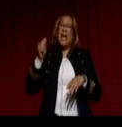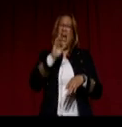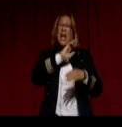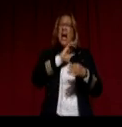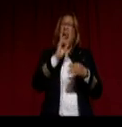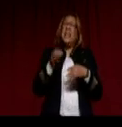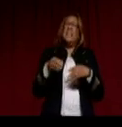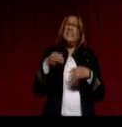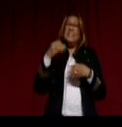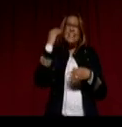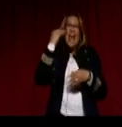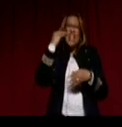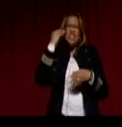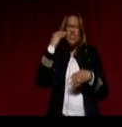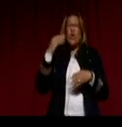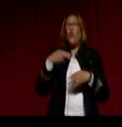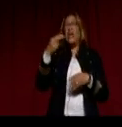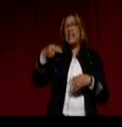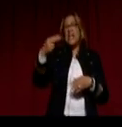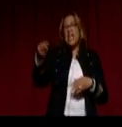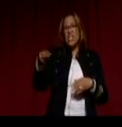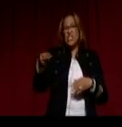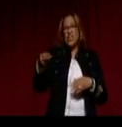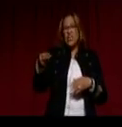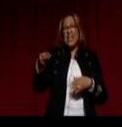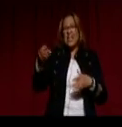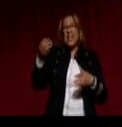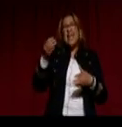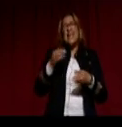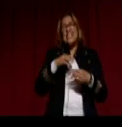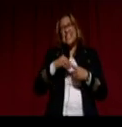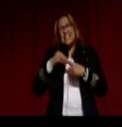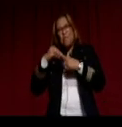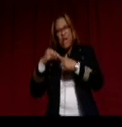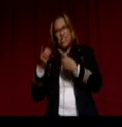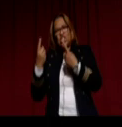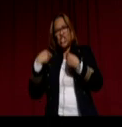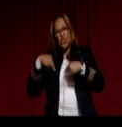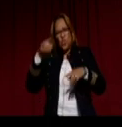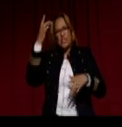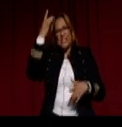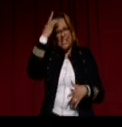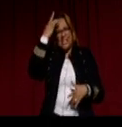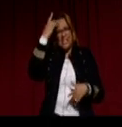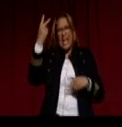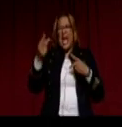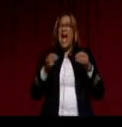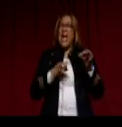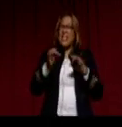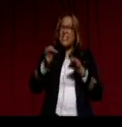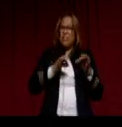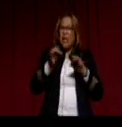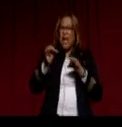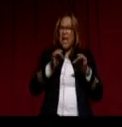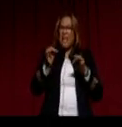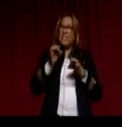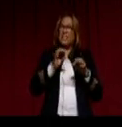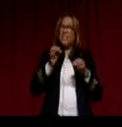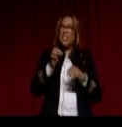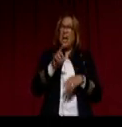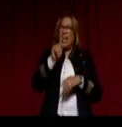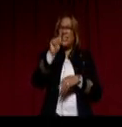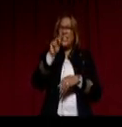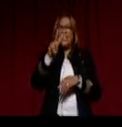and especially the history of pandemics. So welcome. And why don't you explain to our viewing audience how we've been